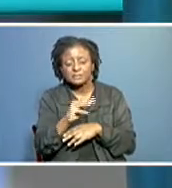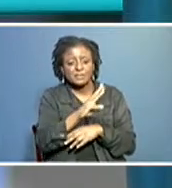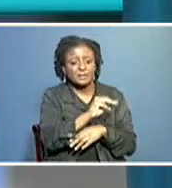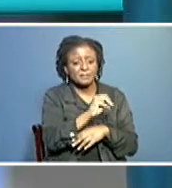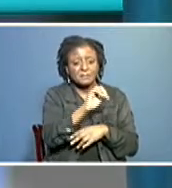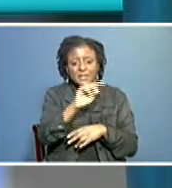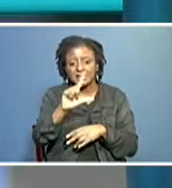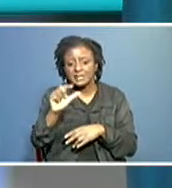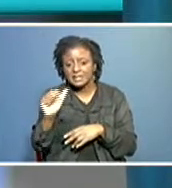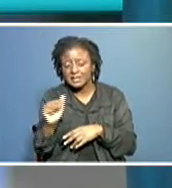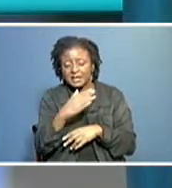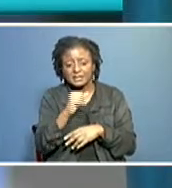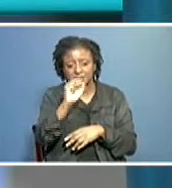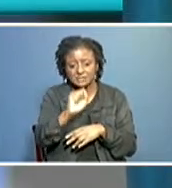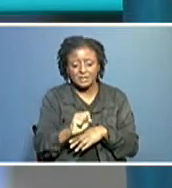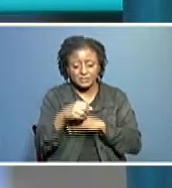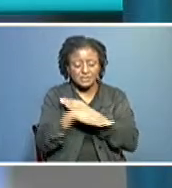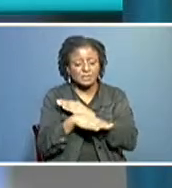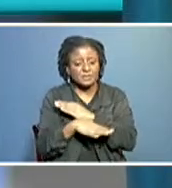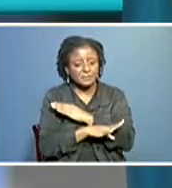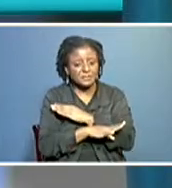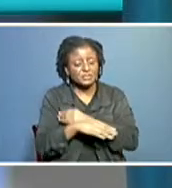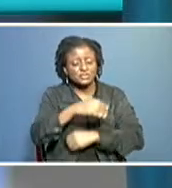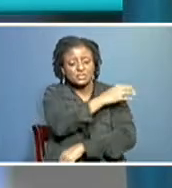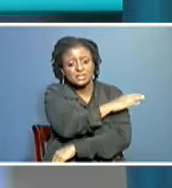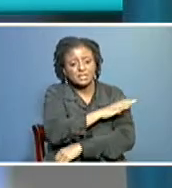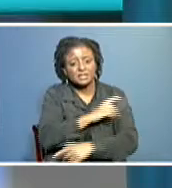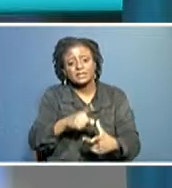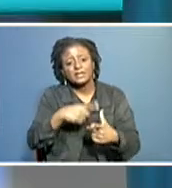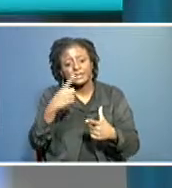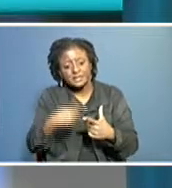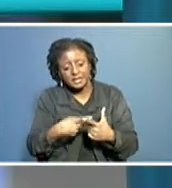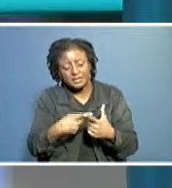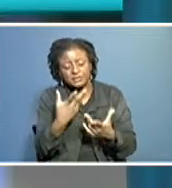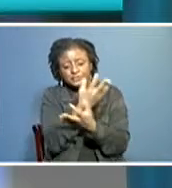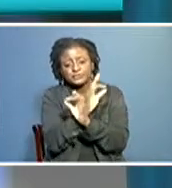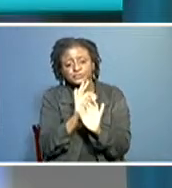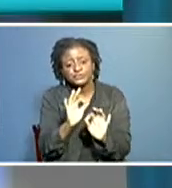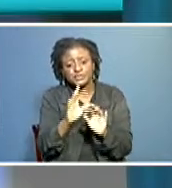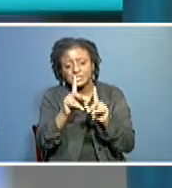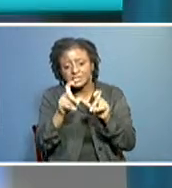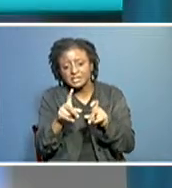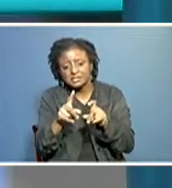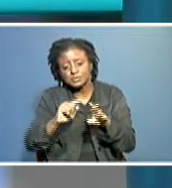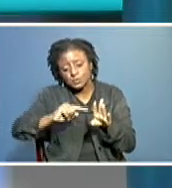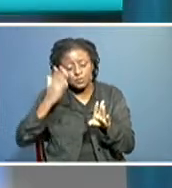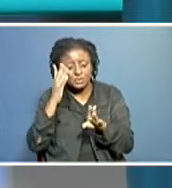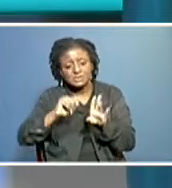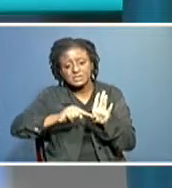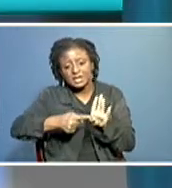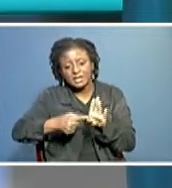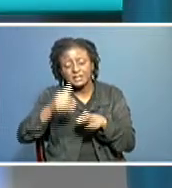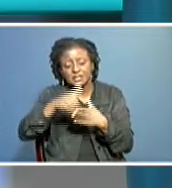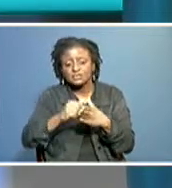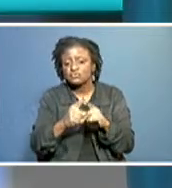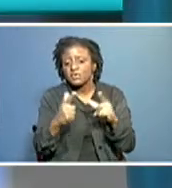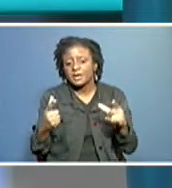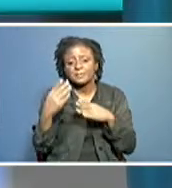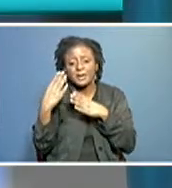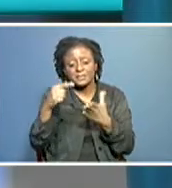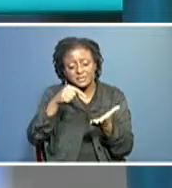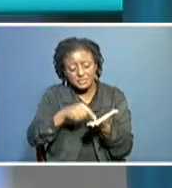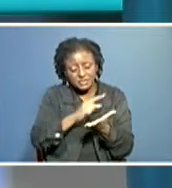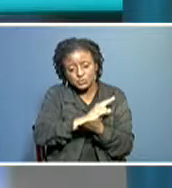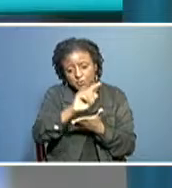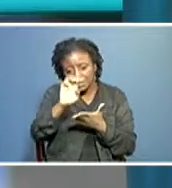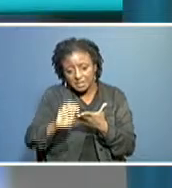Clinic. We will then roll out free testing in Grand Bahama, as promised, of course, this weekend. And residents